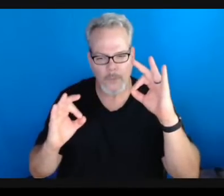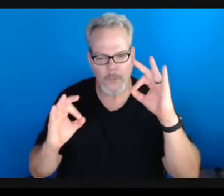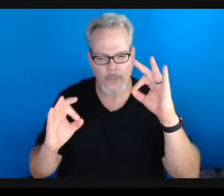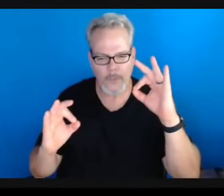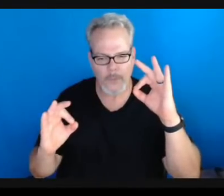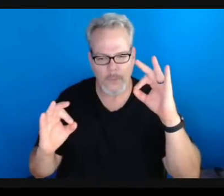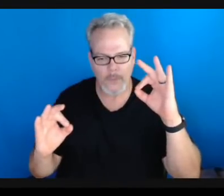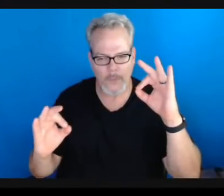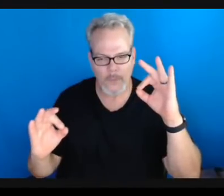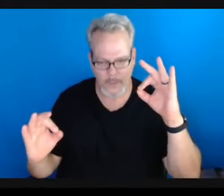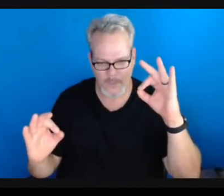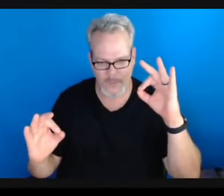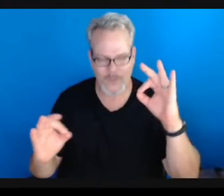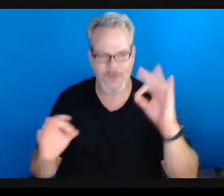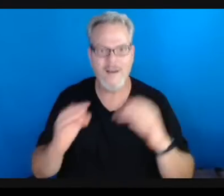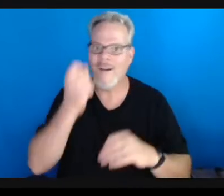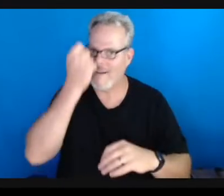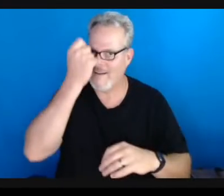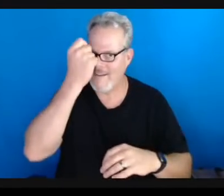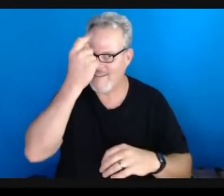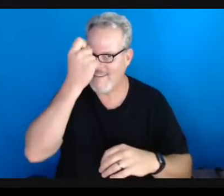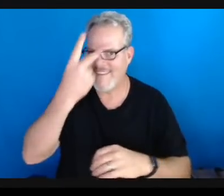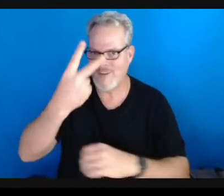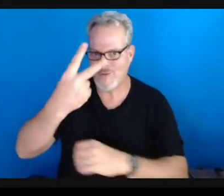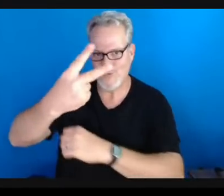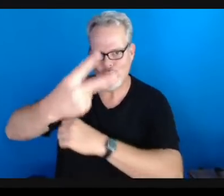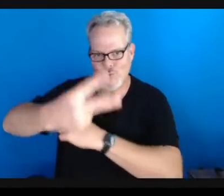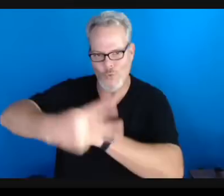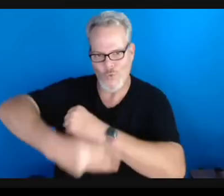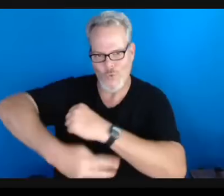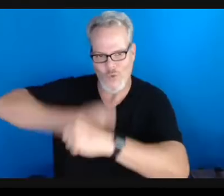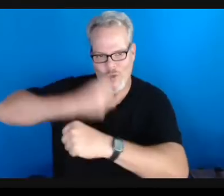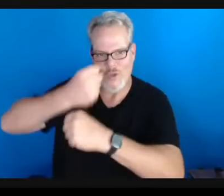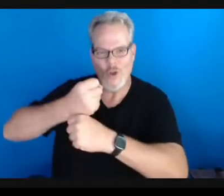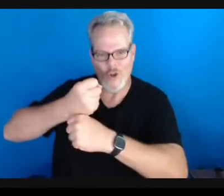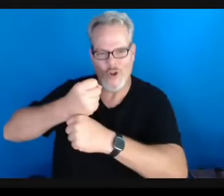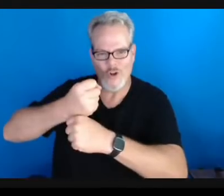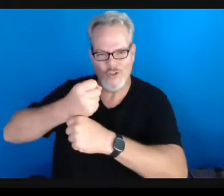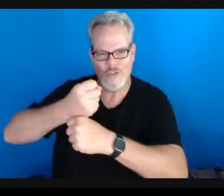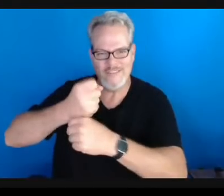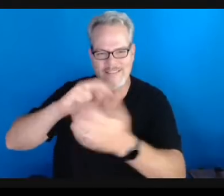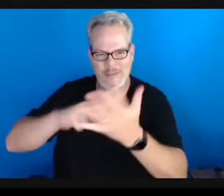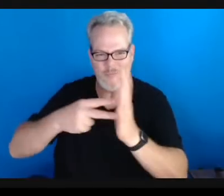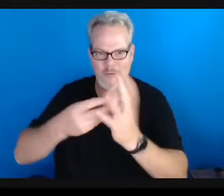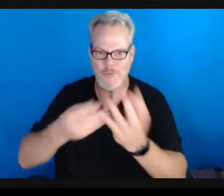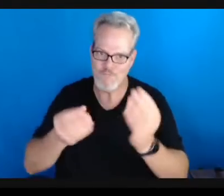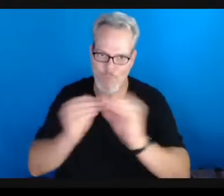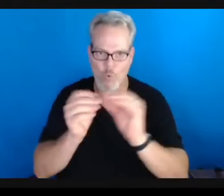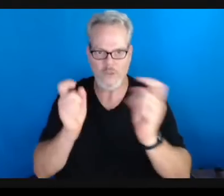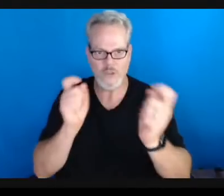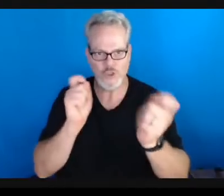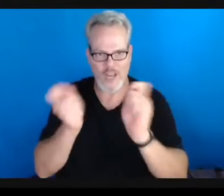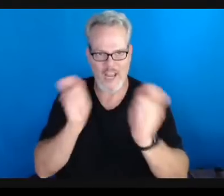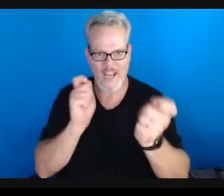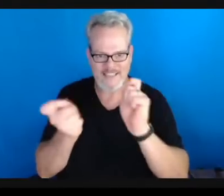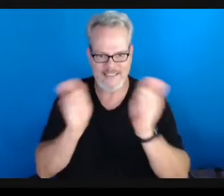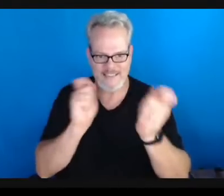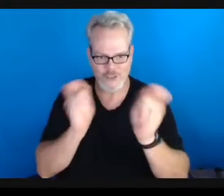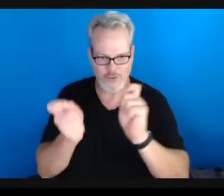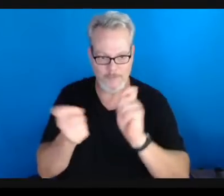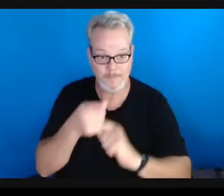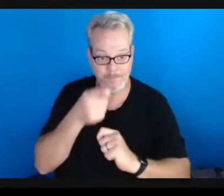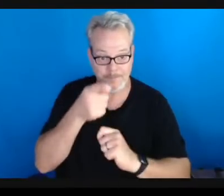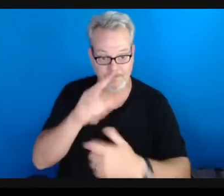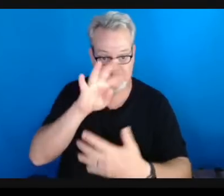have to consider that this is a 2-year plot, and over 2 years there's been a bigger range of change. So let's look at the scale here. This